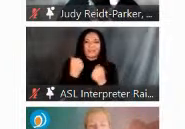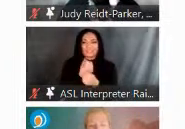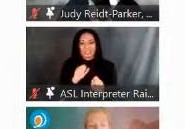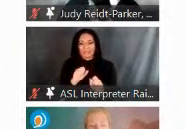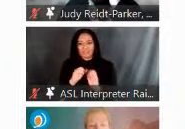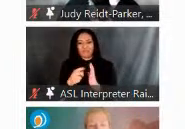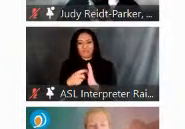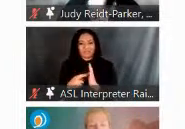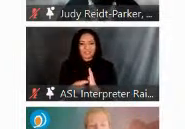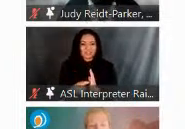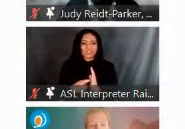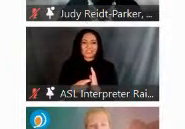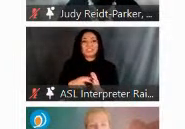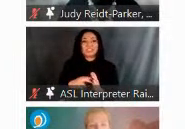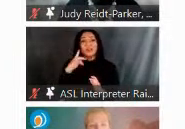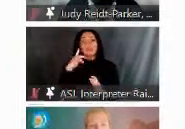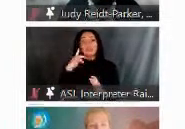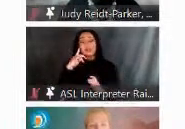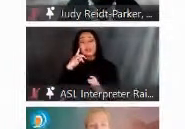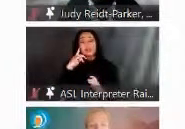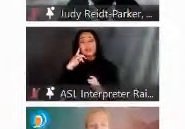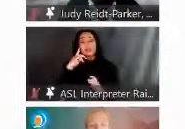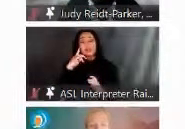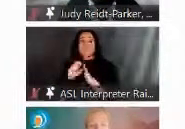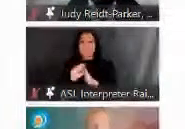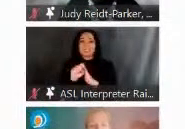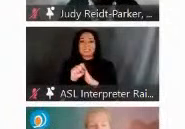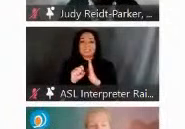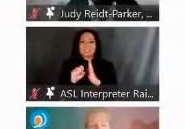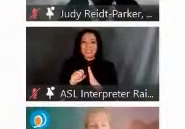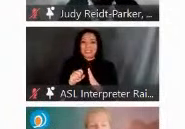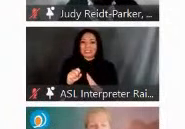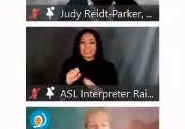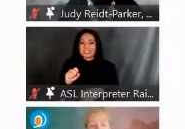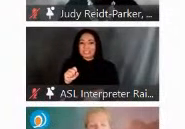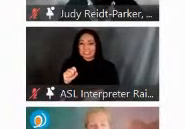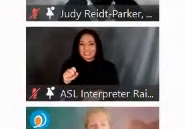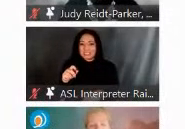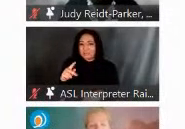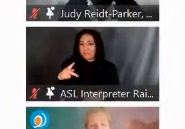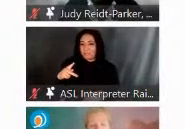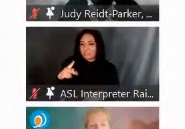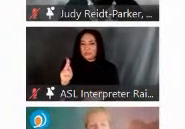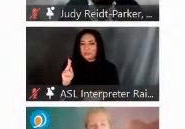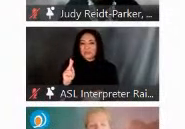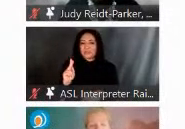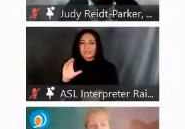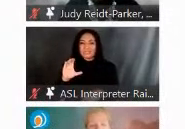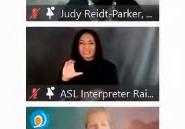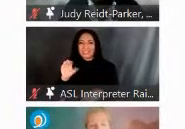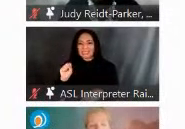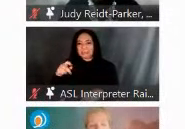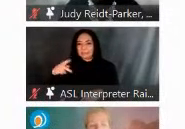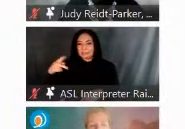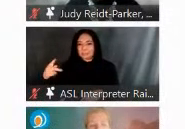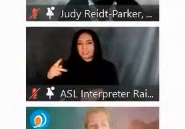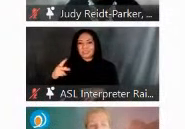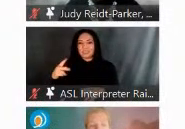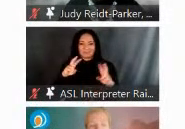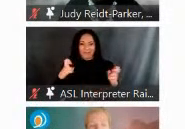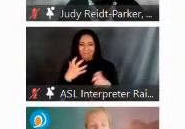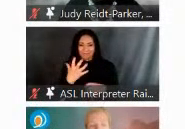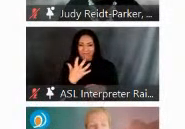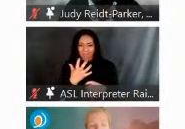needs to meet Title V education standards, in addition to Title 22. And these standards are designed